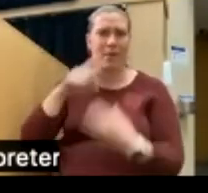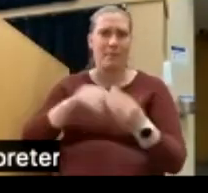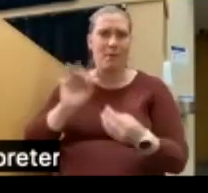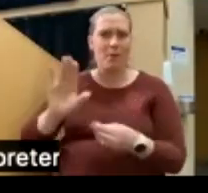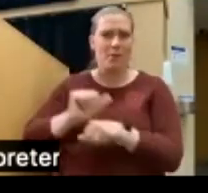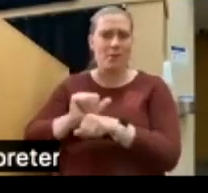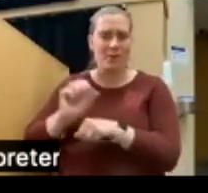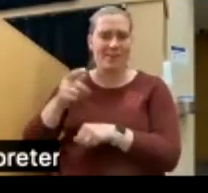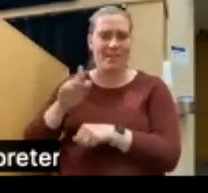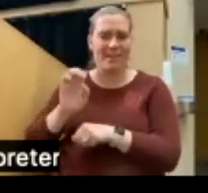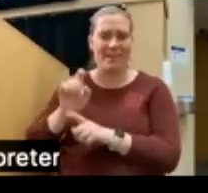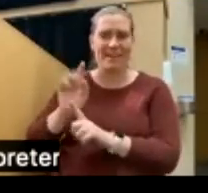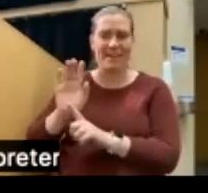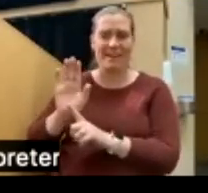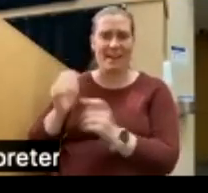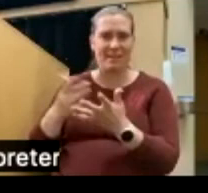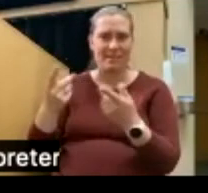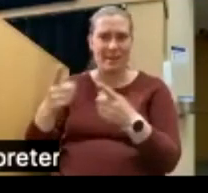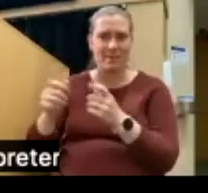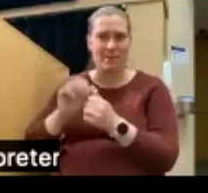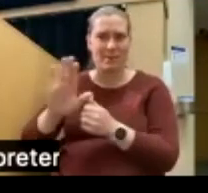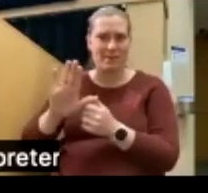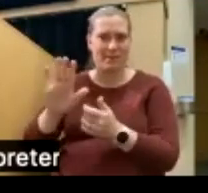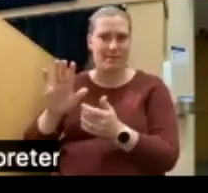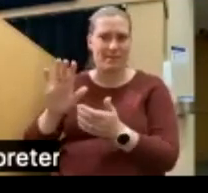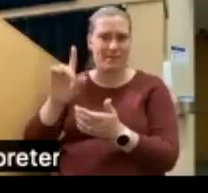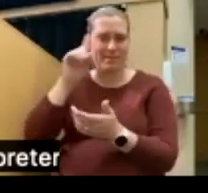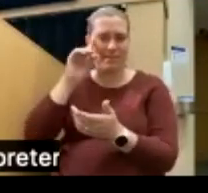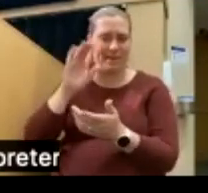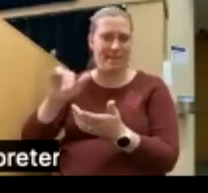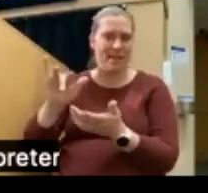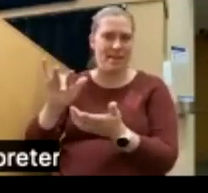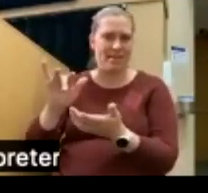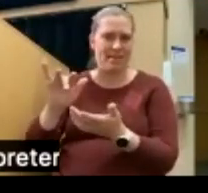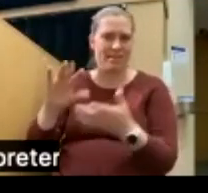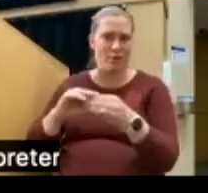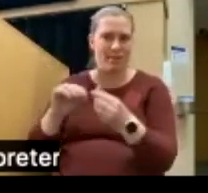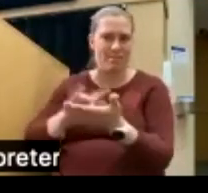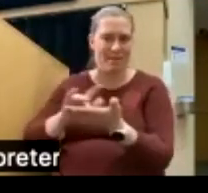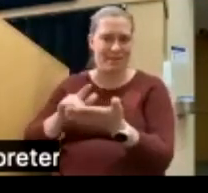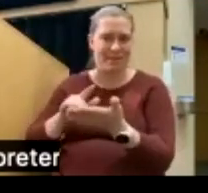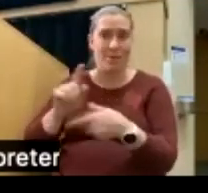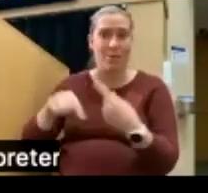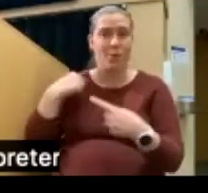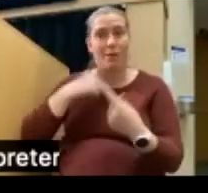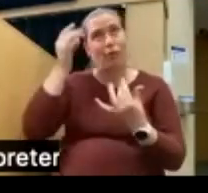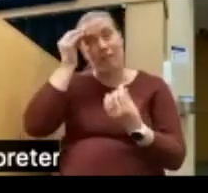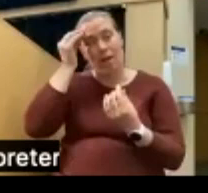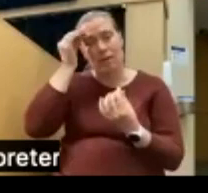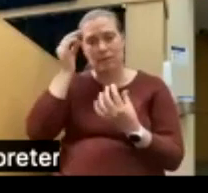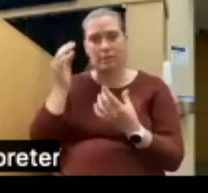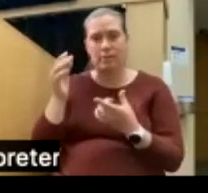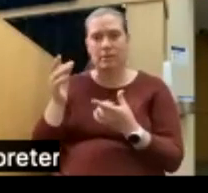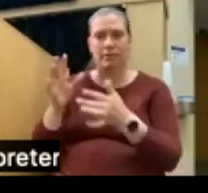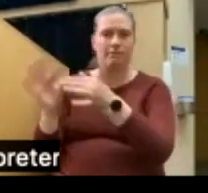the work that's happening around narrative medicine too, with this idea of when we reflect, it's really powerful because it allows us, it gets back to